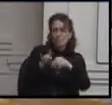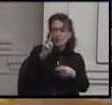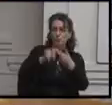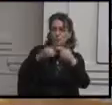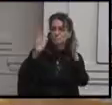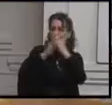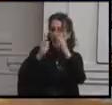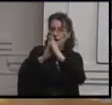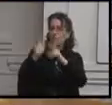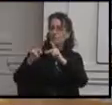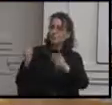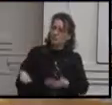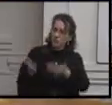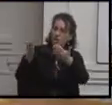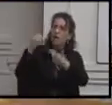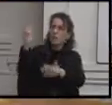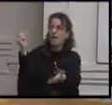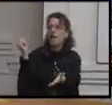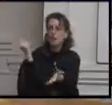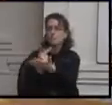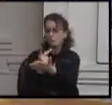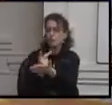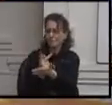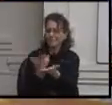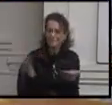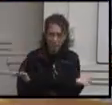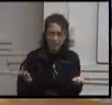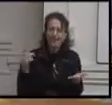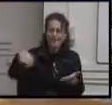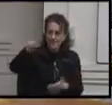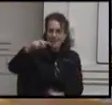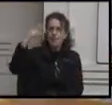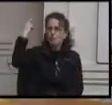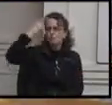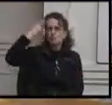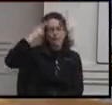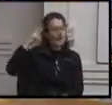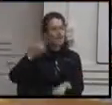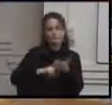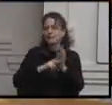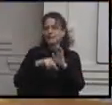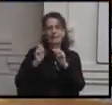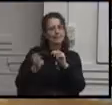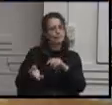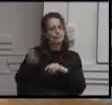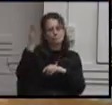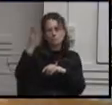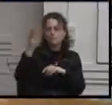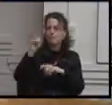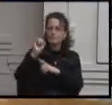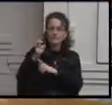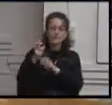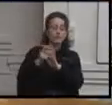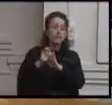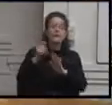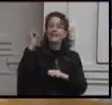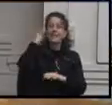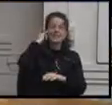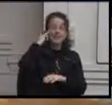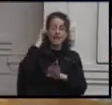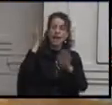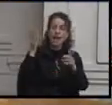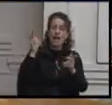it would result in a fairly substantial hit to the folks identified in yellow, but ultimately